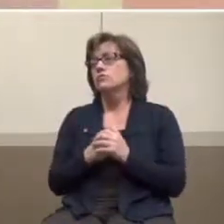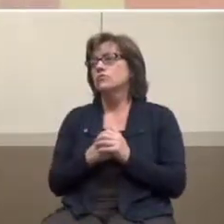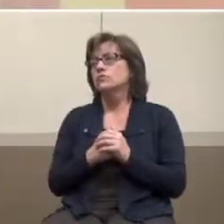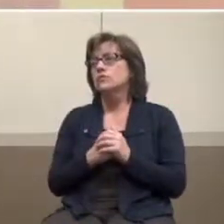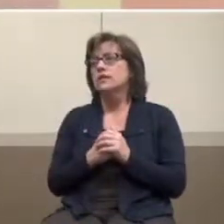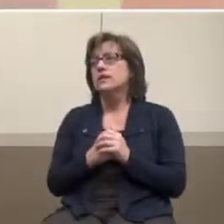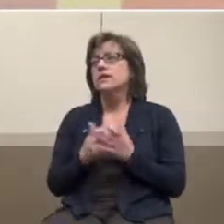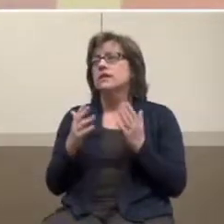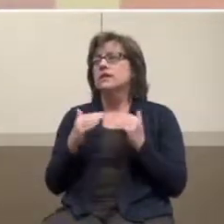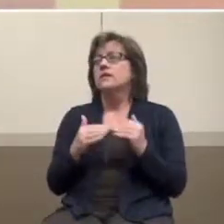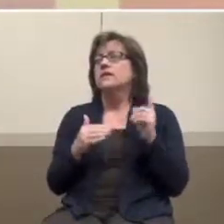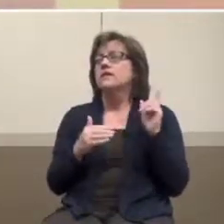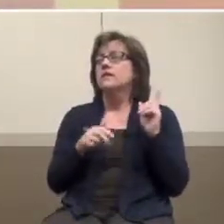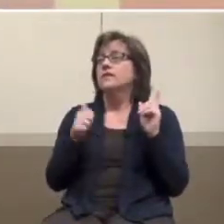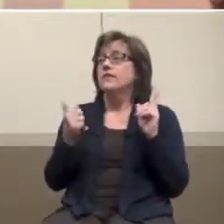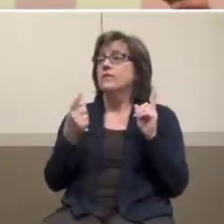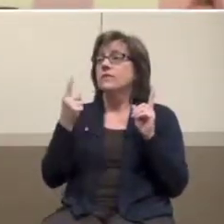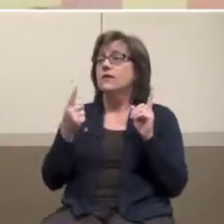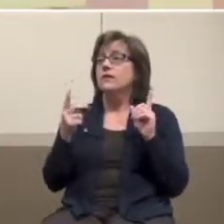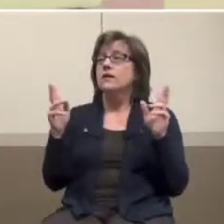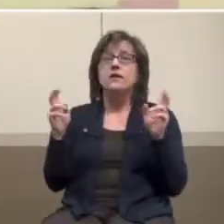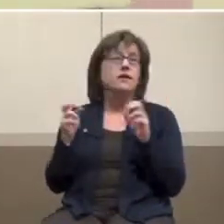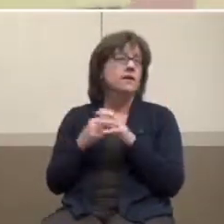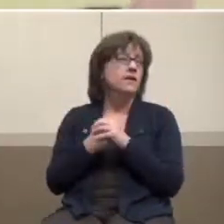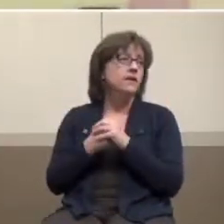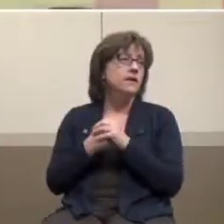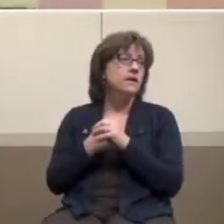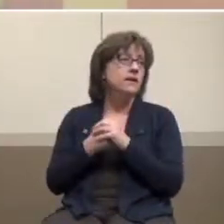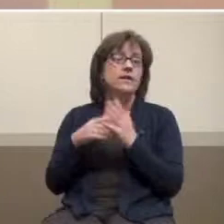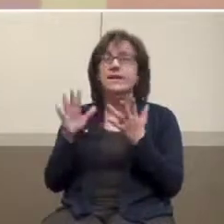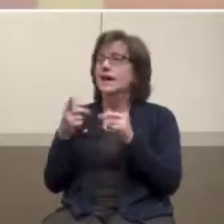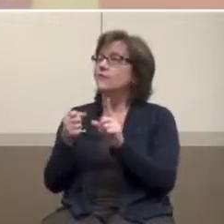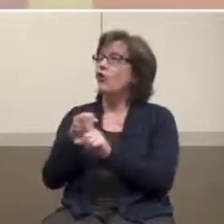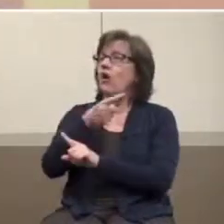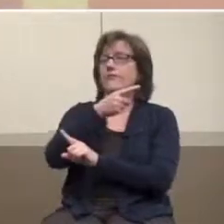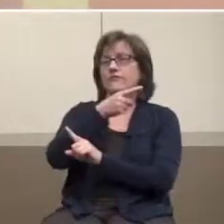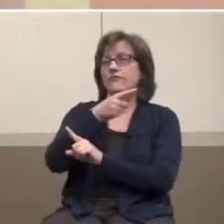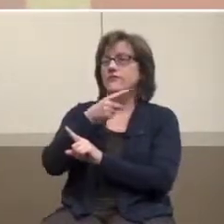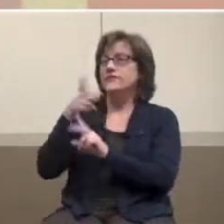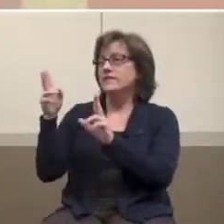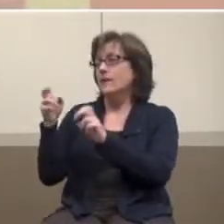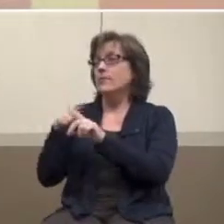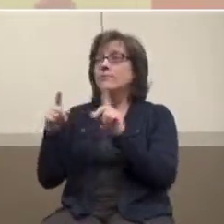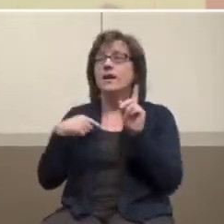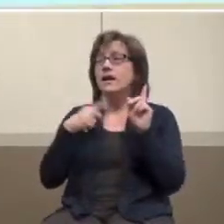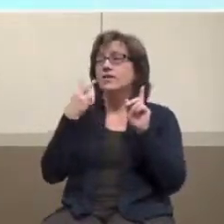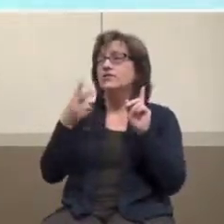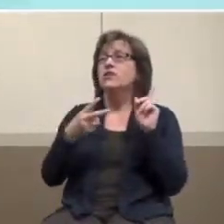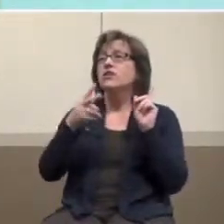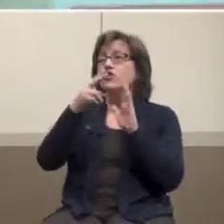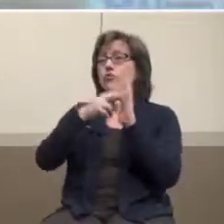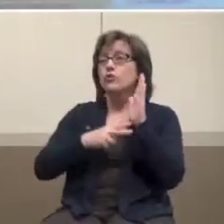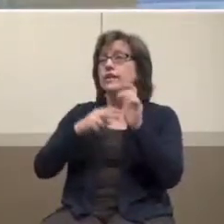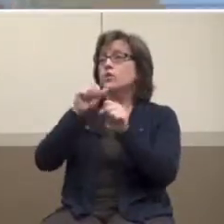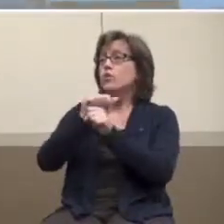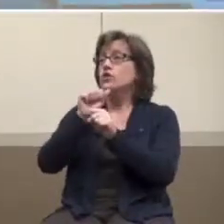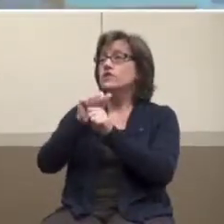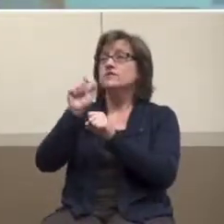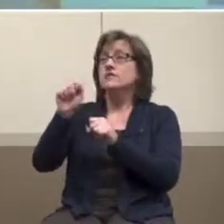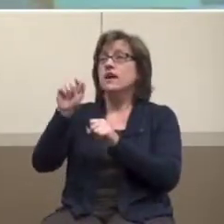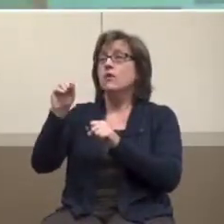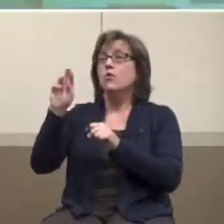And then this is another one, totally like off topic, but I came across this, readworks.org. Has anybody seen this one